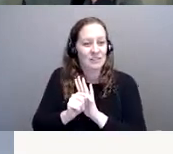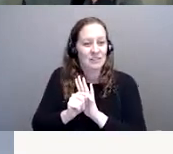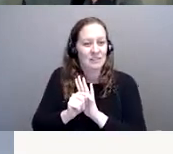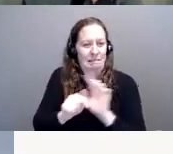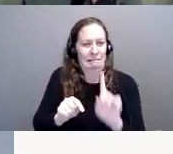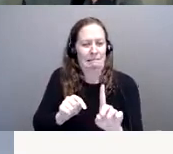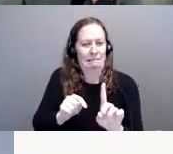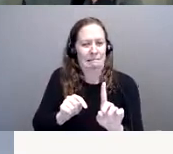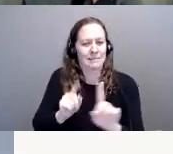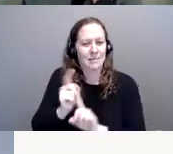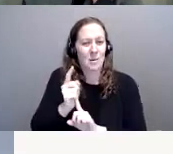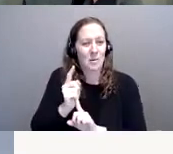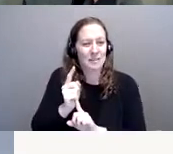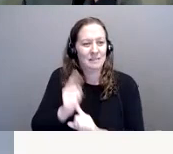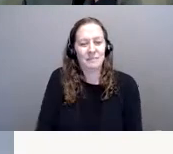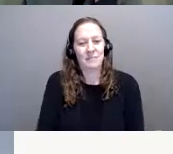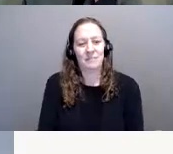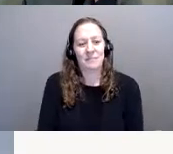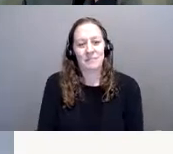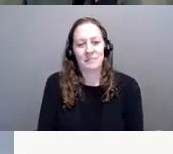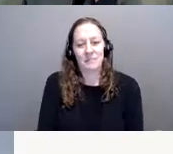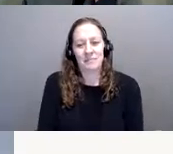me a moment.